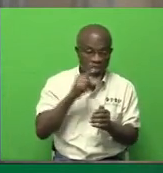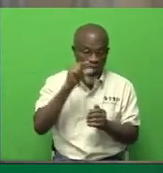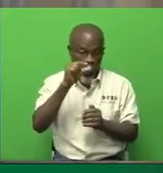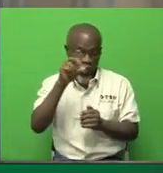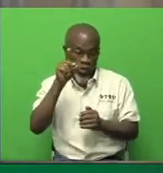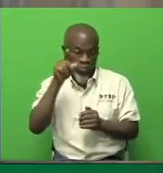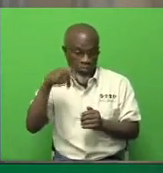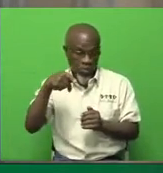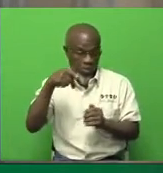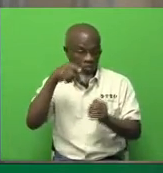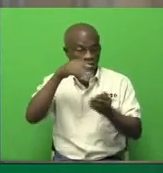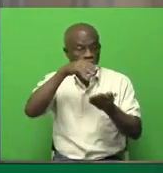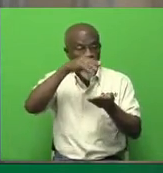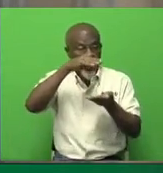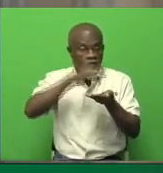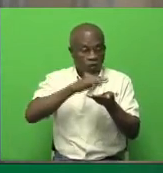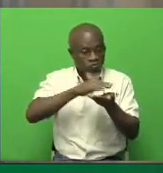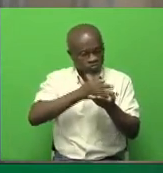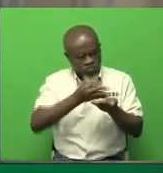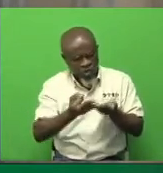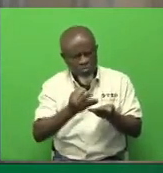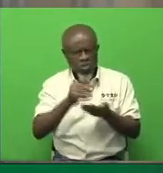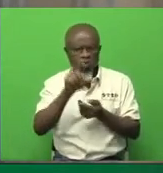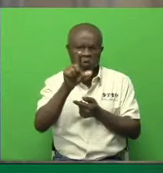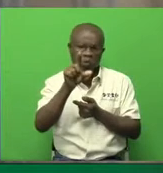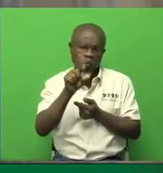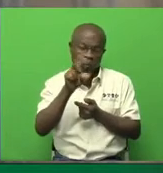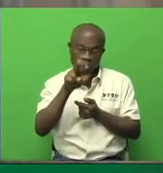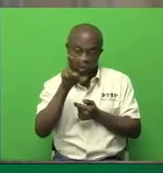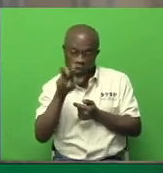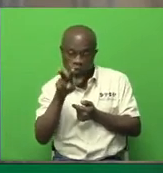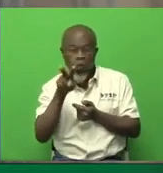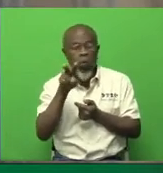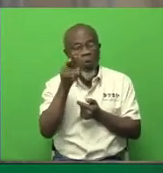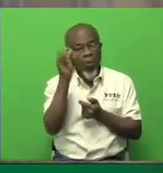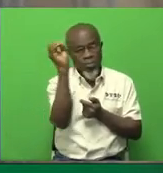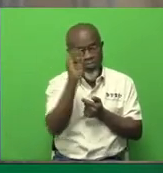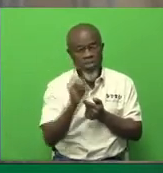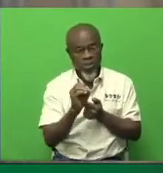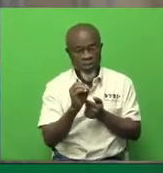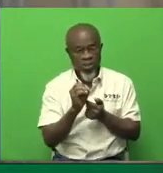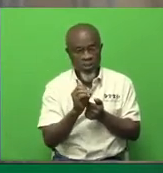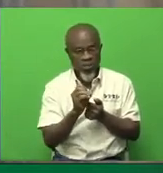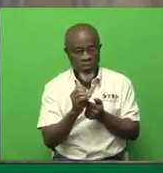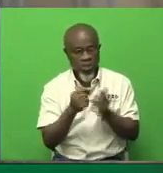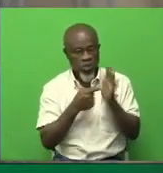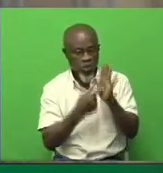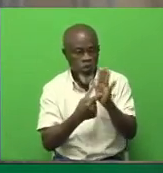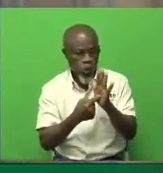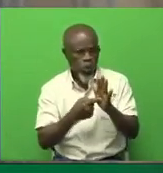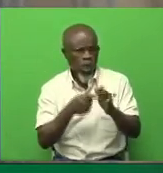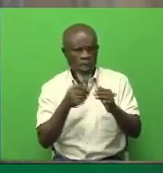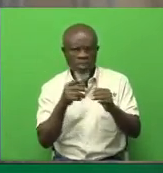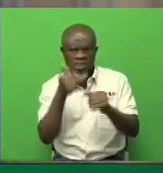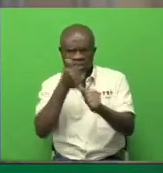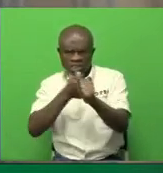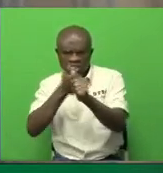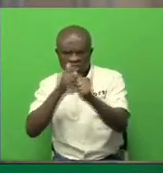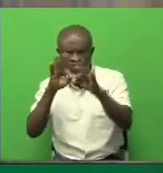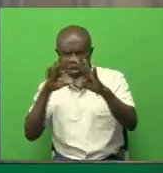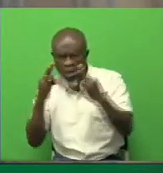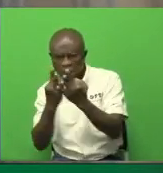by 22 percent which shows the reduction of the standard of living of the vast majority of our